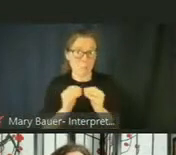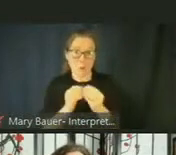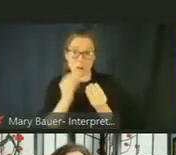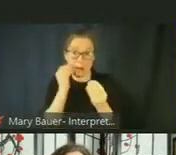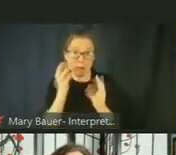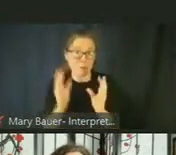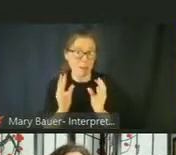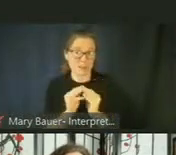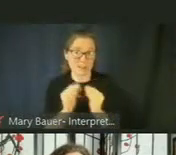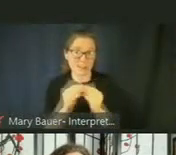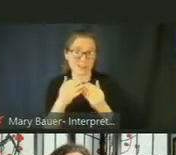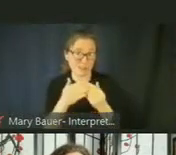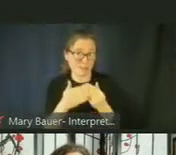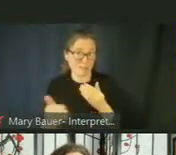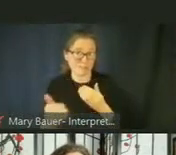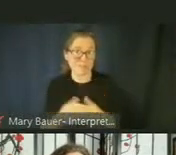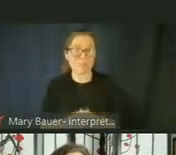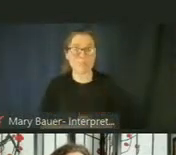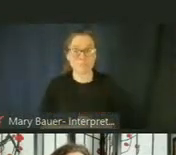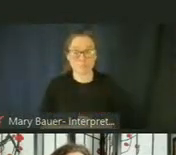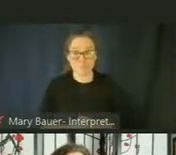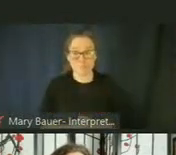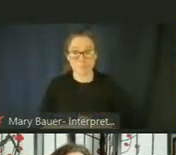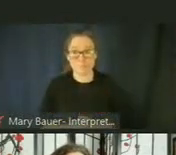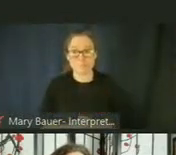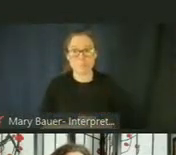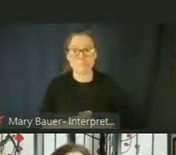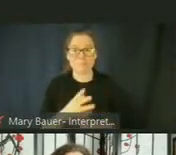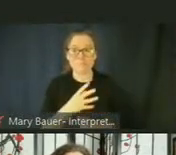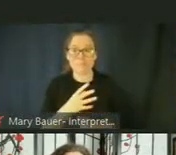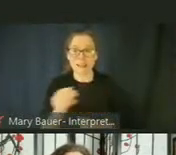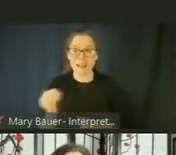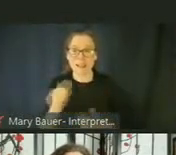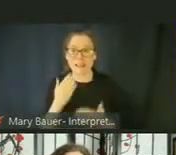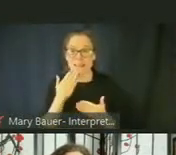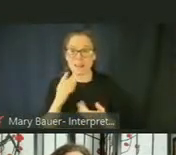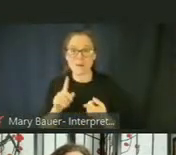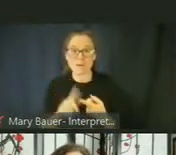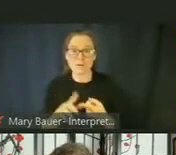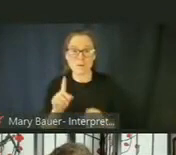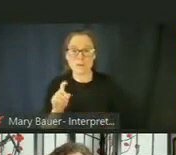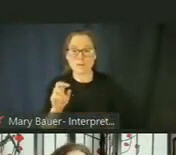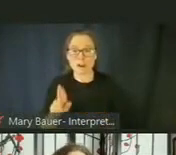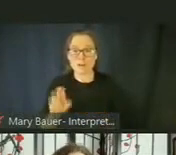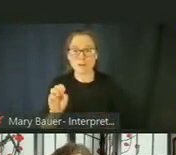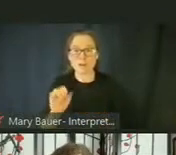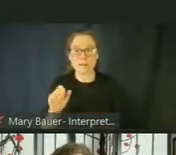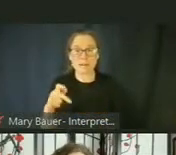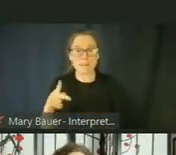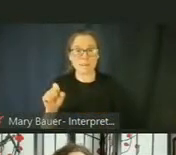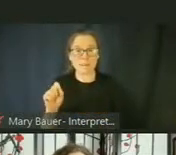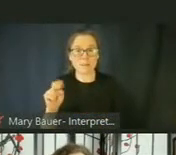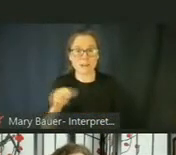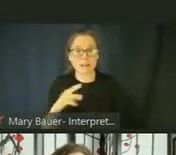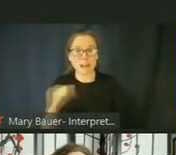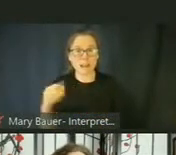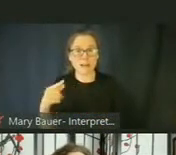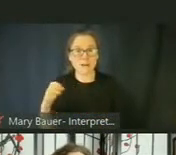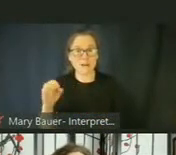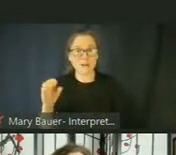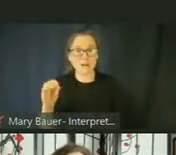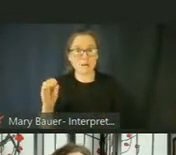other folks I want to thank are Dr. Simpson and Dr. Goodwin. Thank you